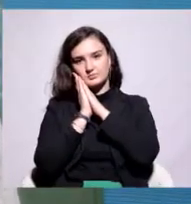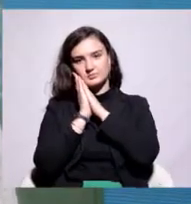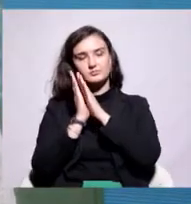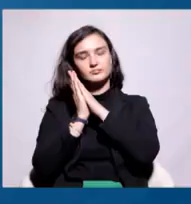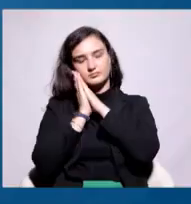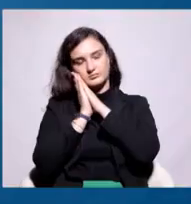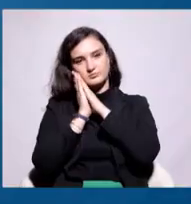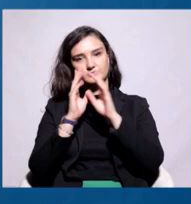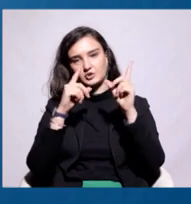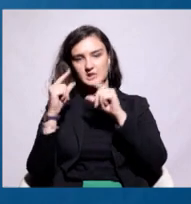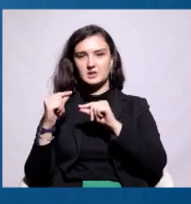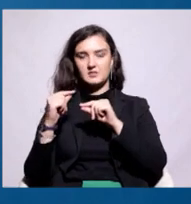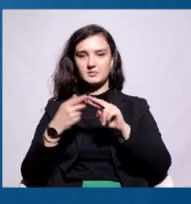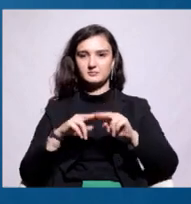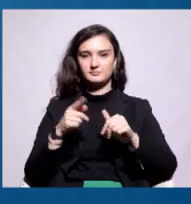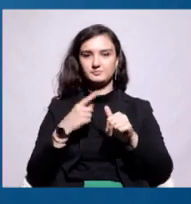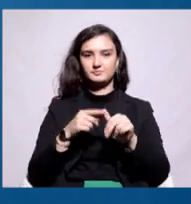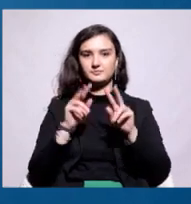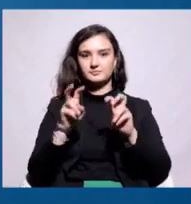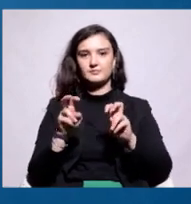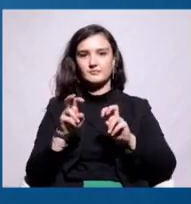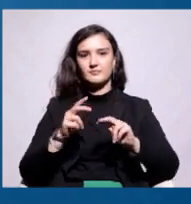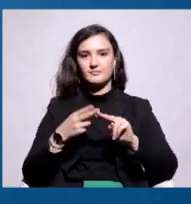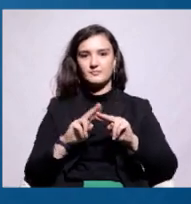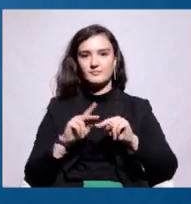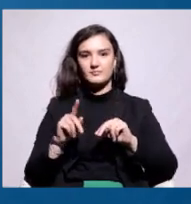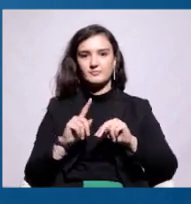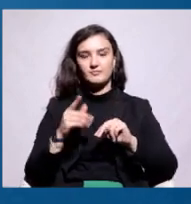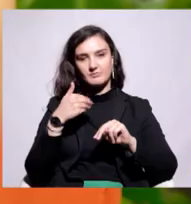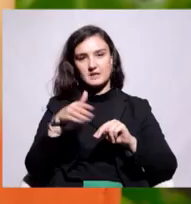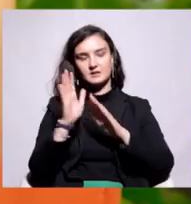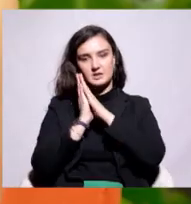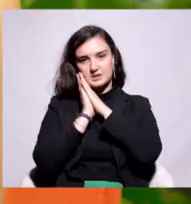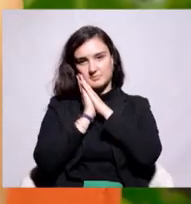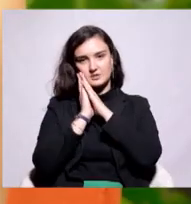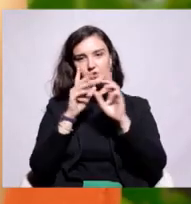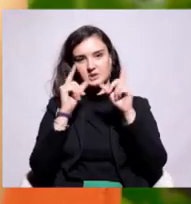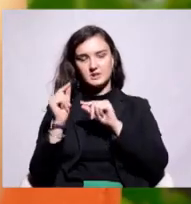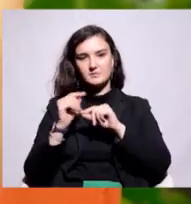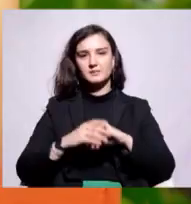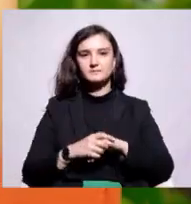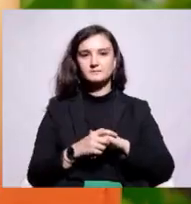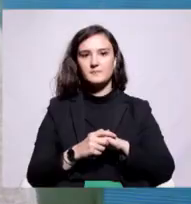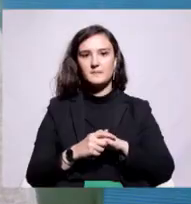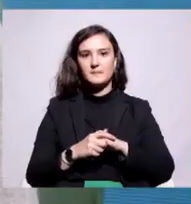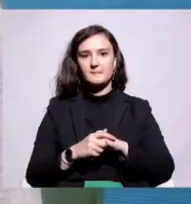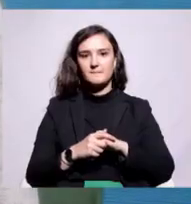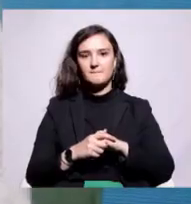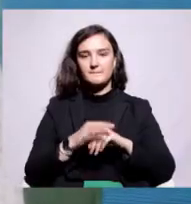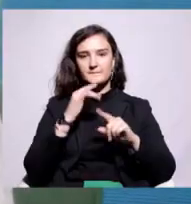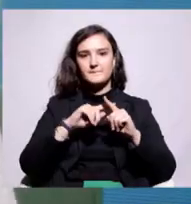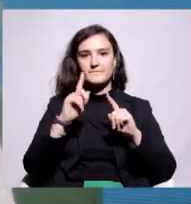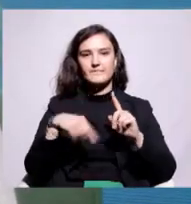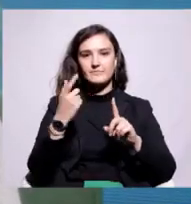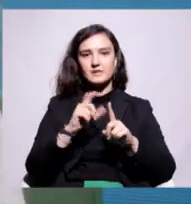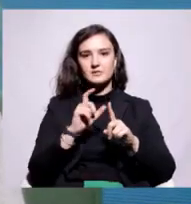asleep. To fall asleep. And this is just another way of saying to go to sleep. Chadzineba. Our next